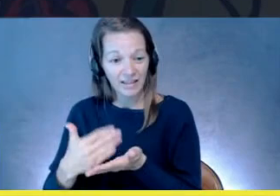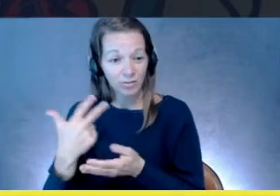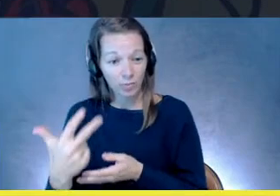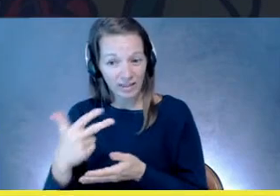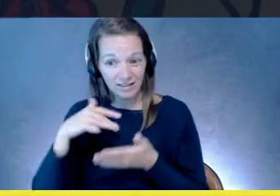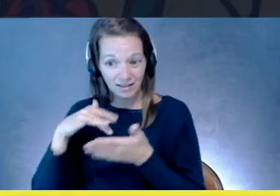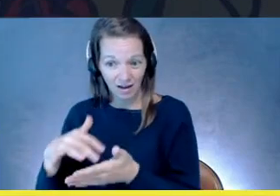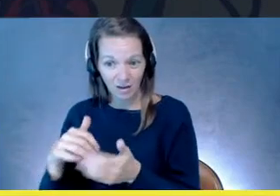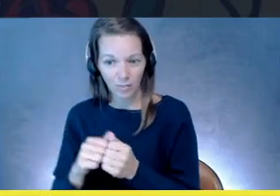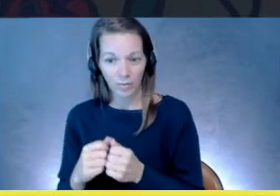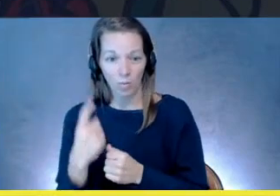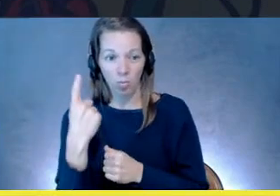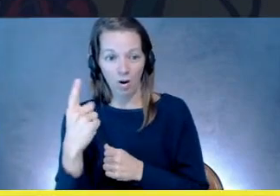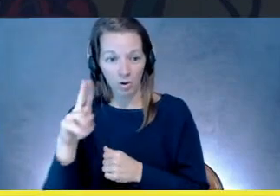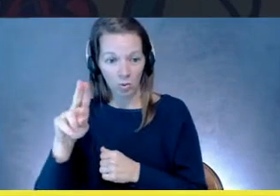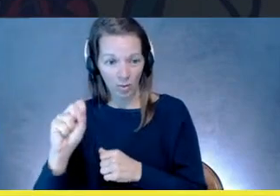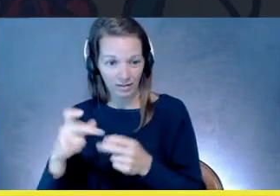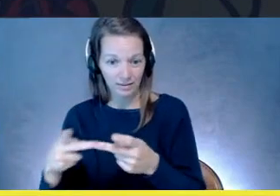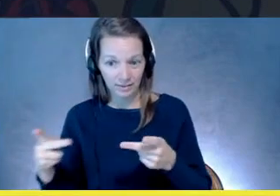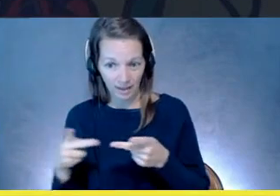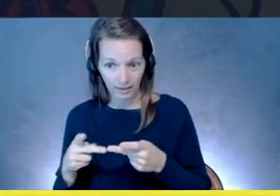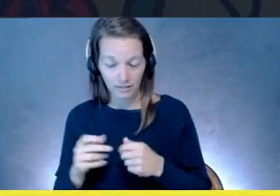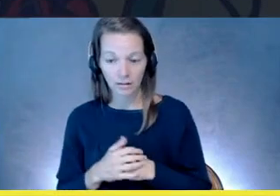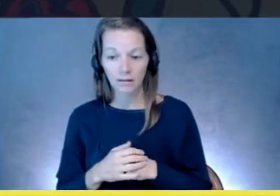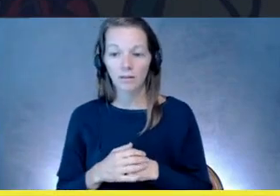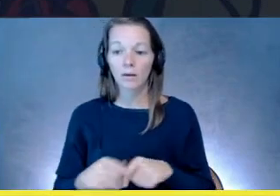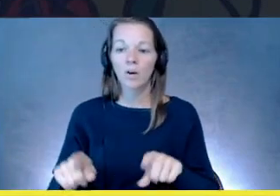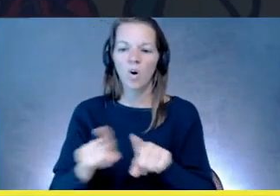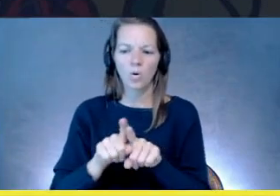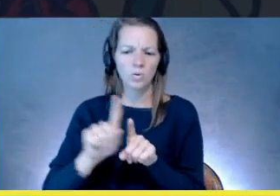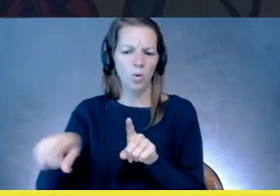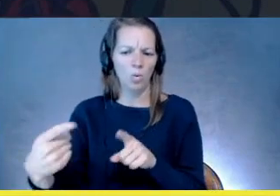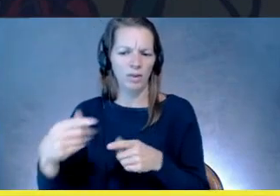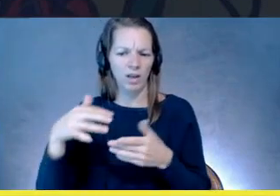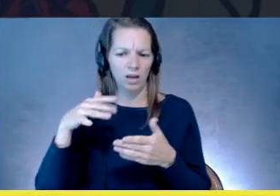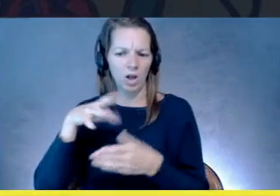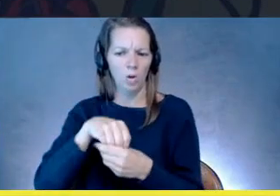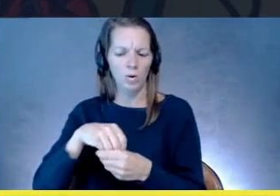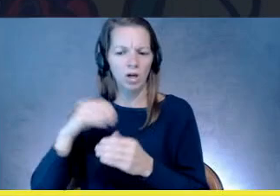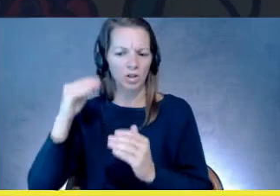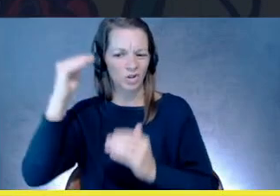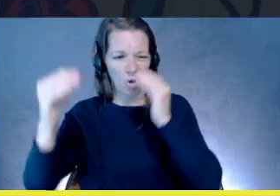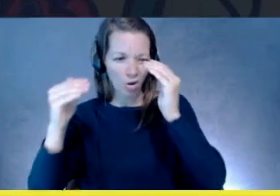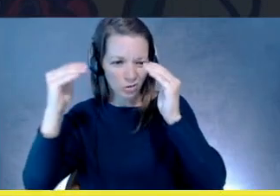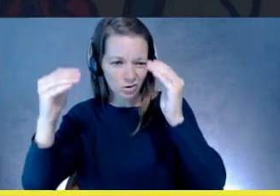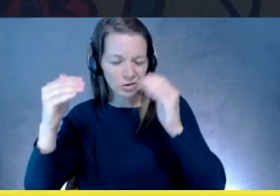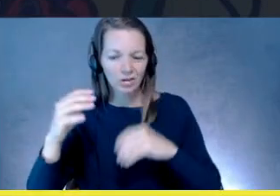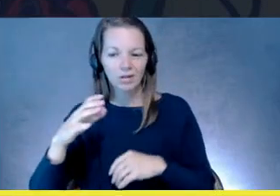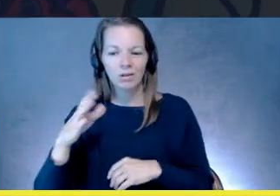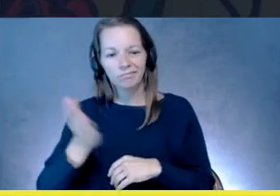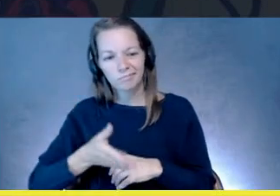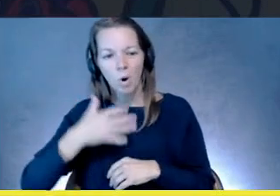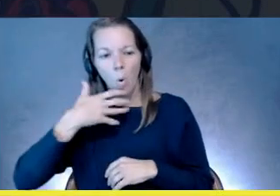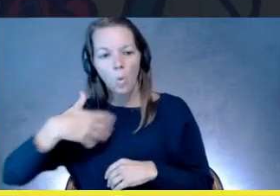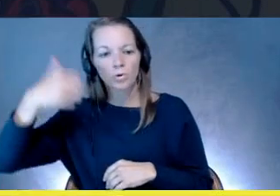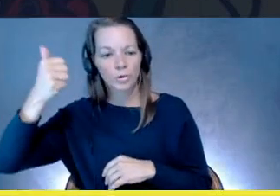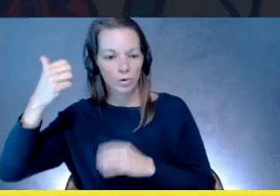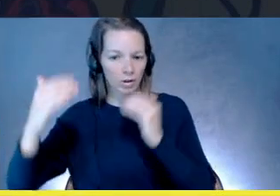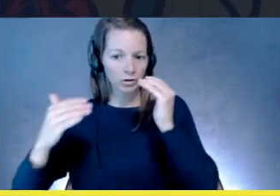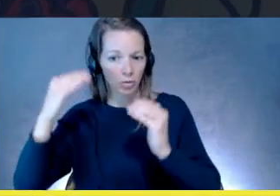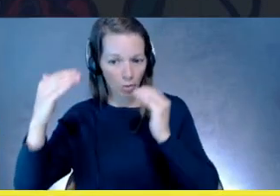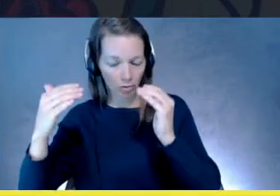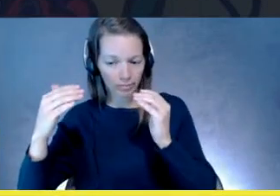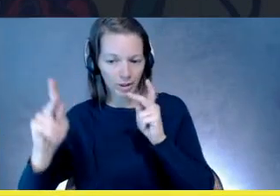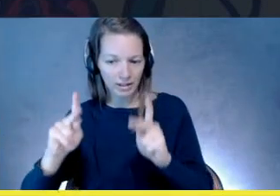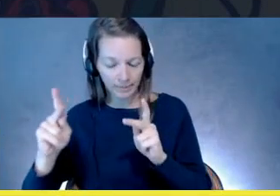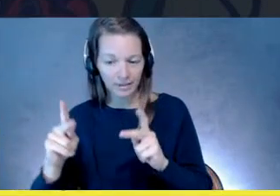US site. We also only included studies that focused on adult and or older adult participants and